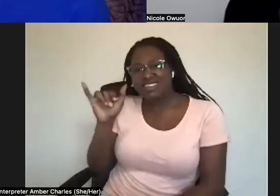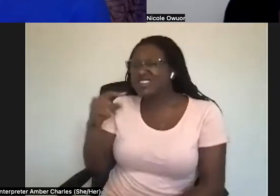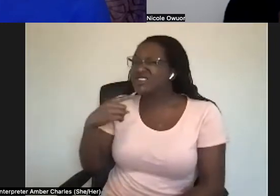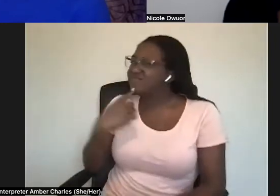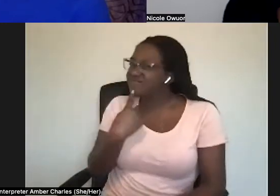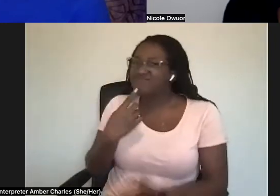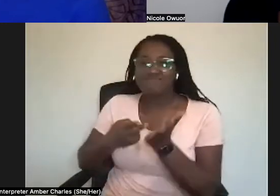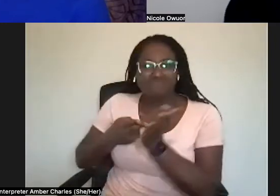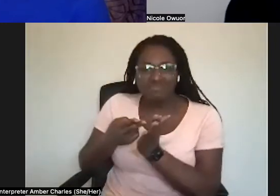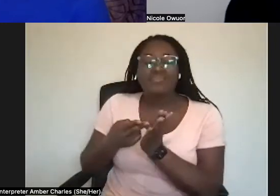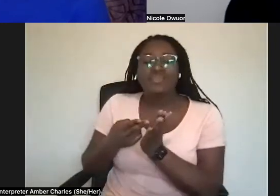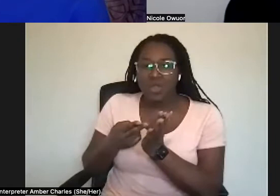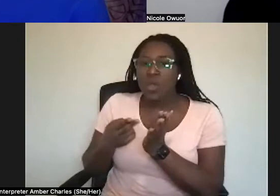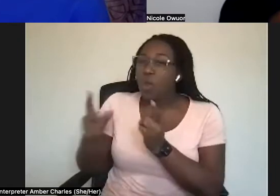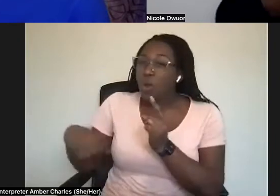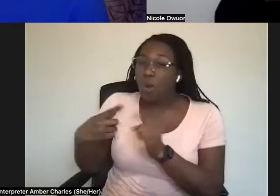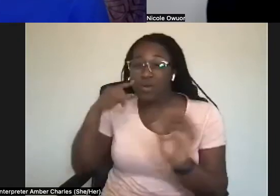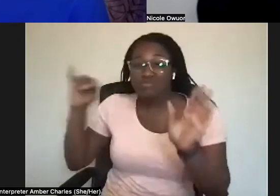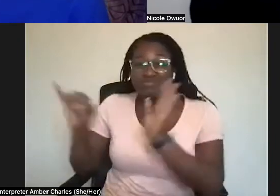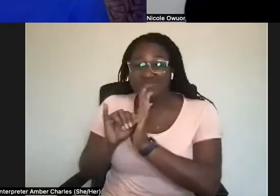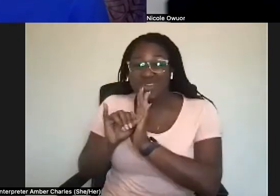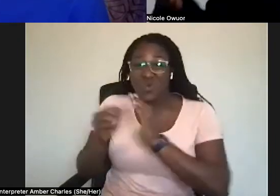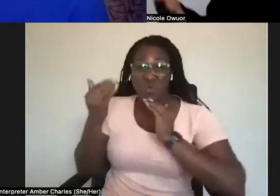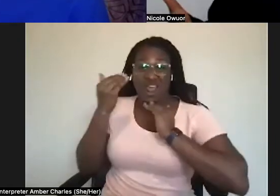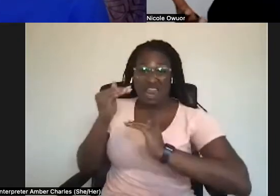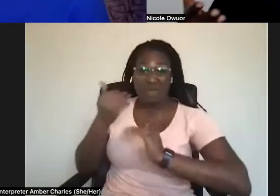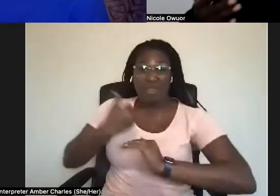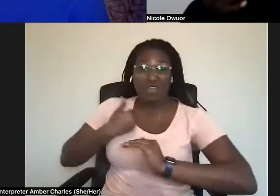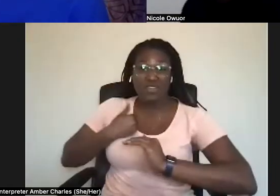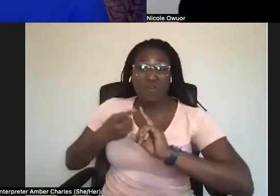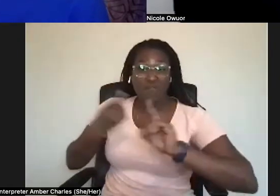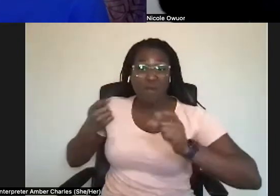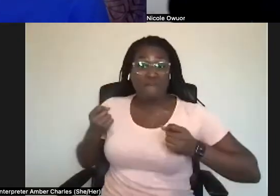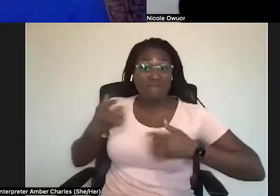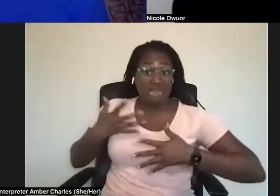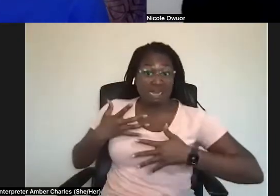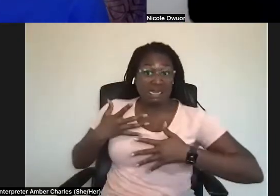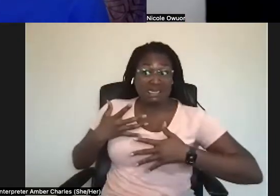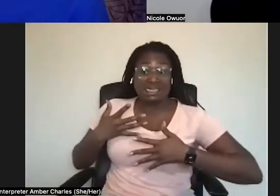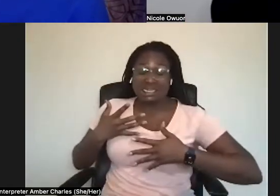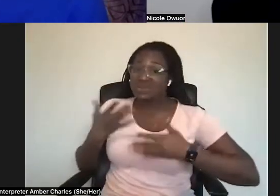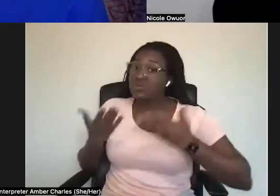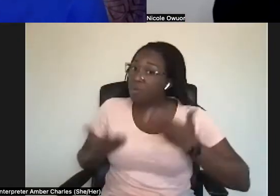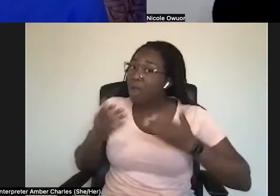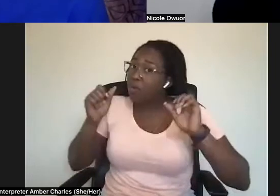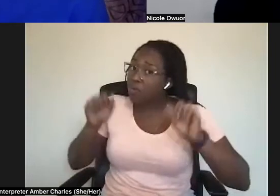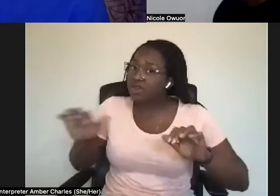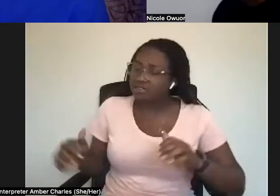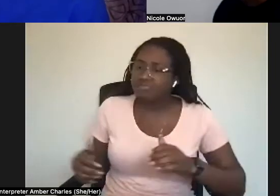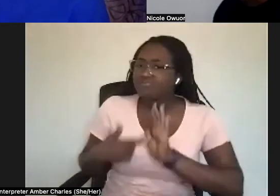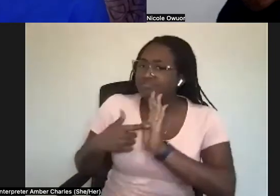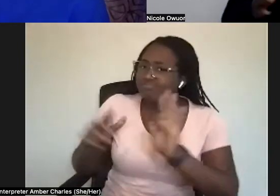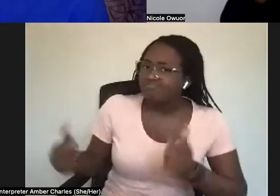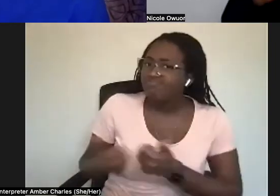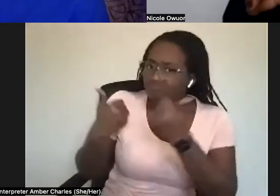limiting ourselves out of fear, how we can voice and challenge some of those limitations that we're